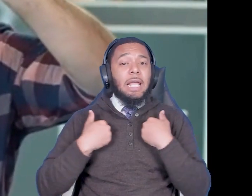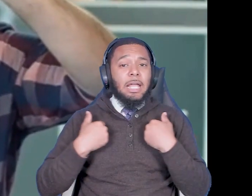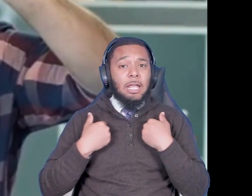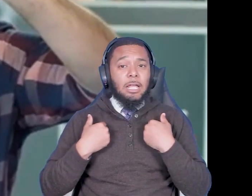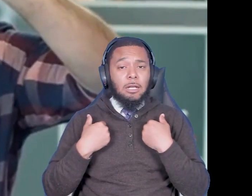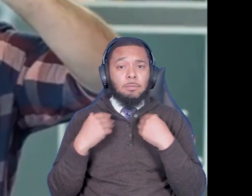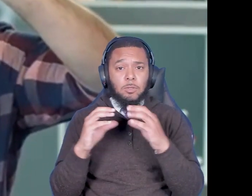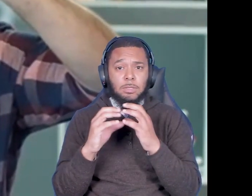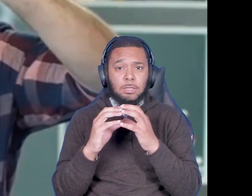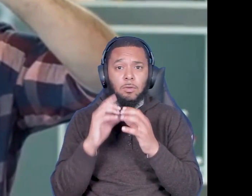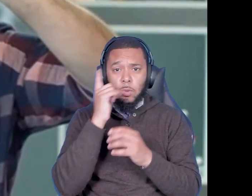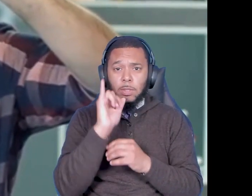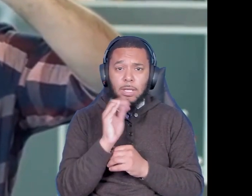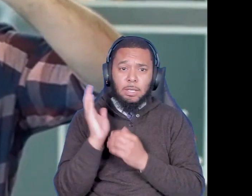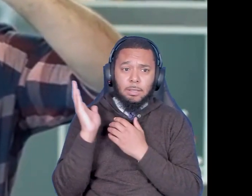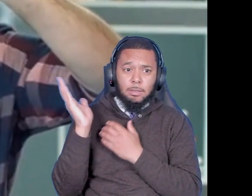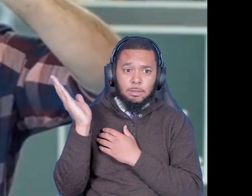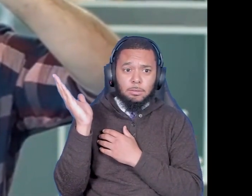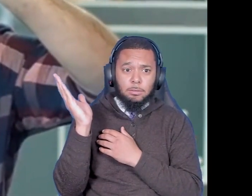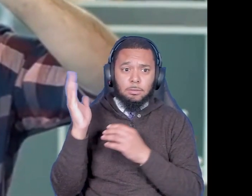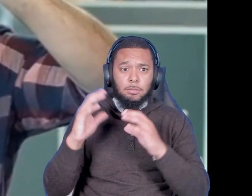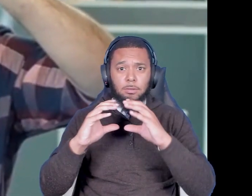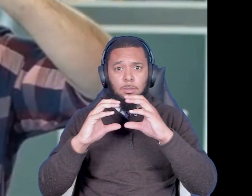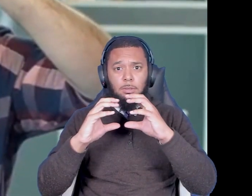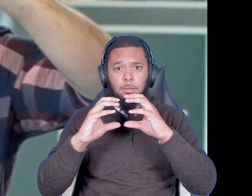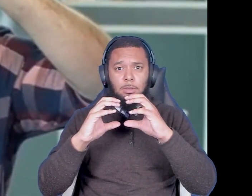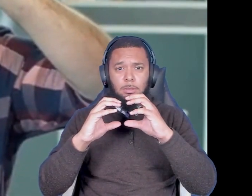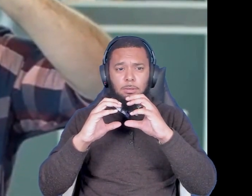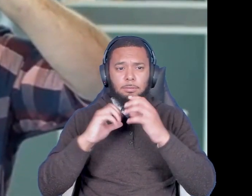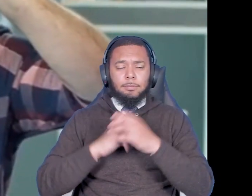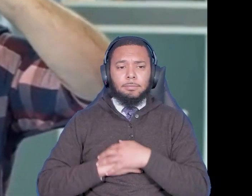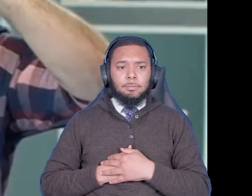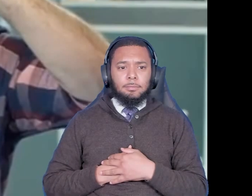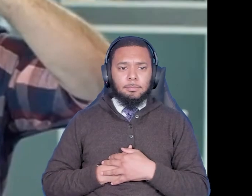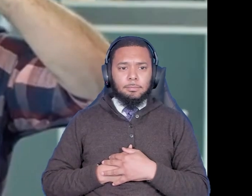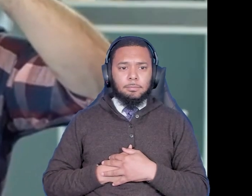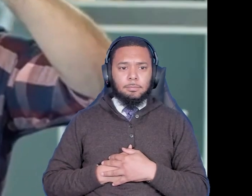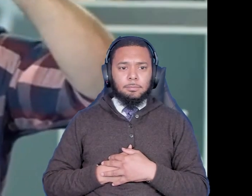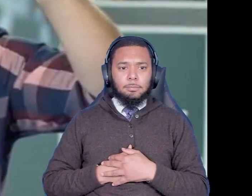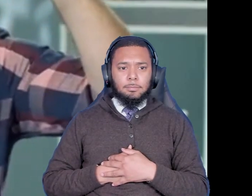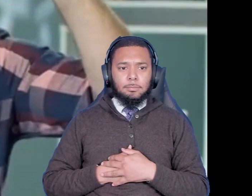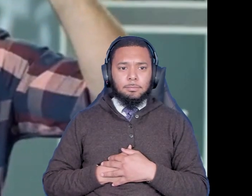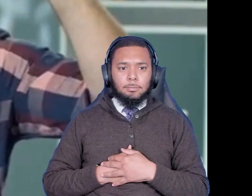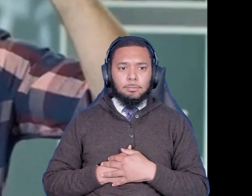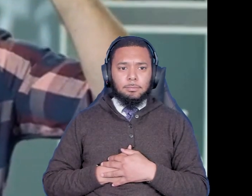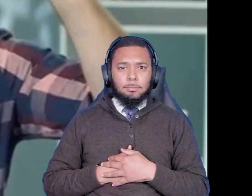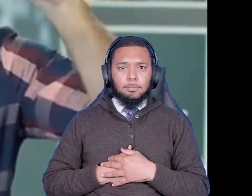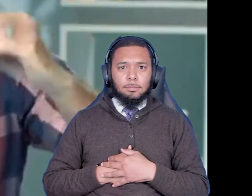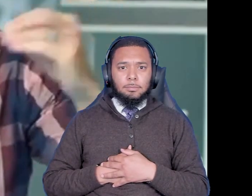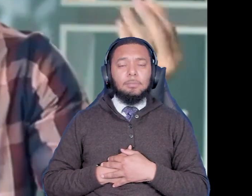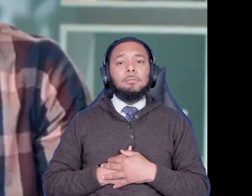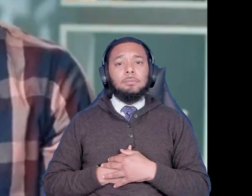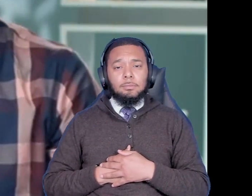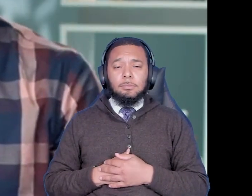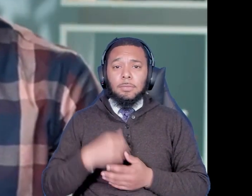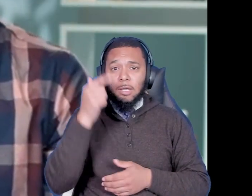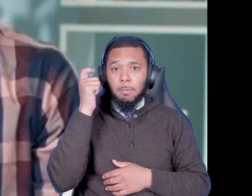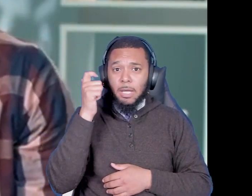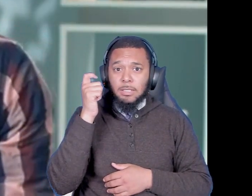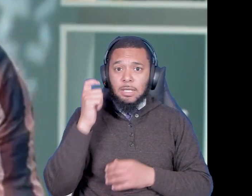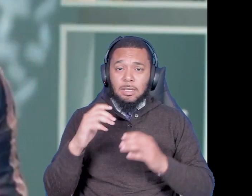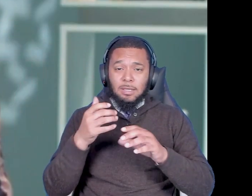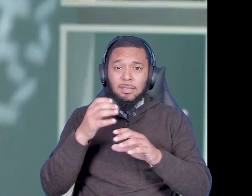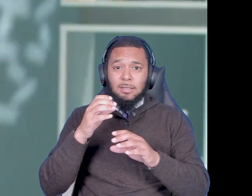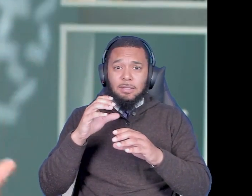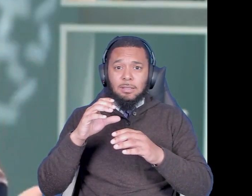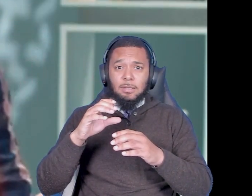like this, and we're essentially going to just squeeze the cell like this and pinch it into two cells. And because the cell doesn't